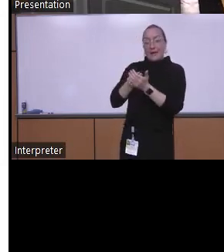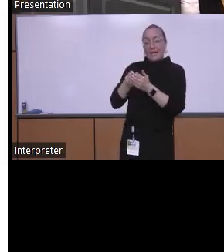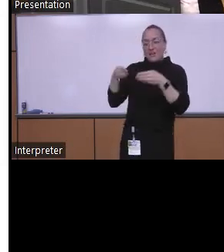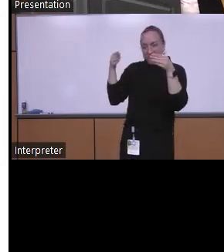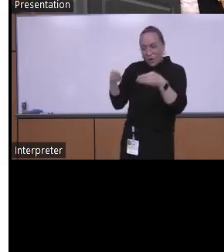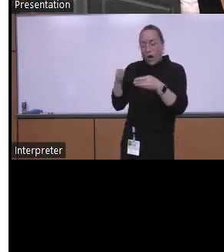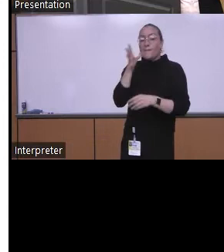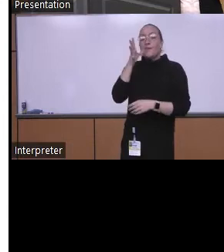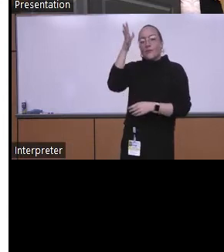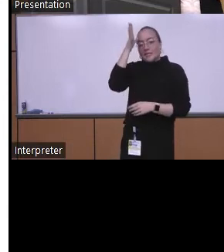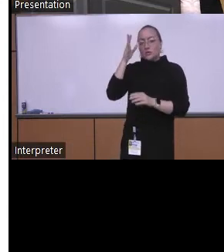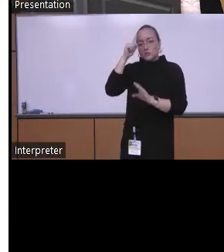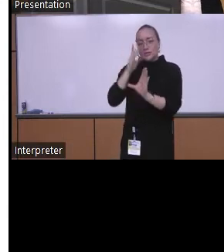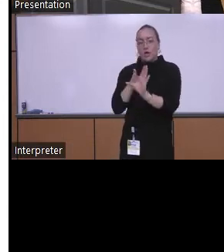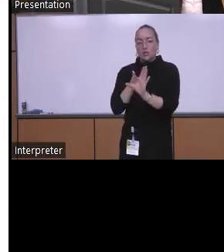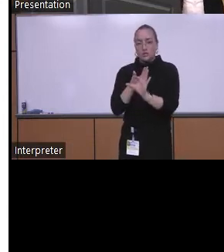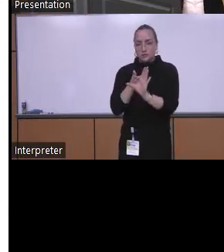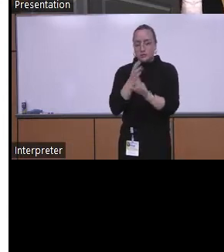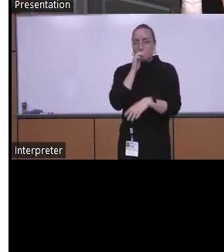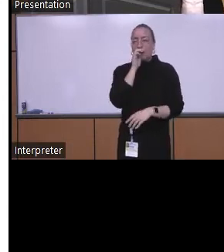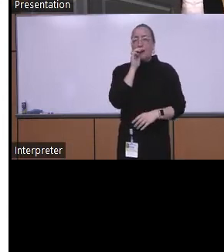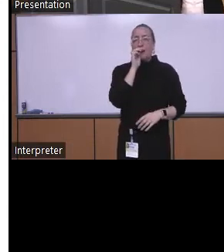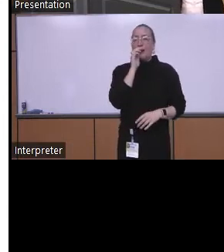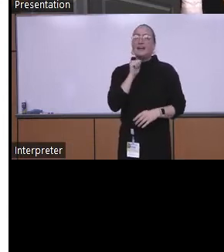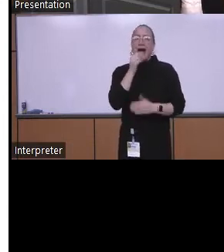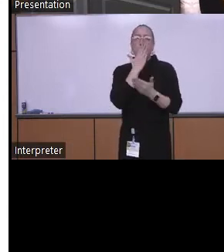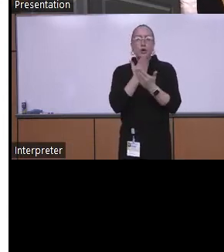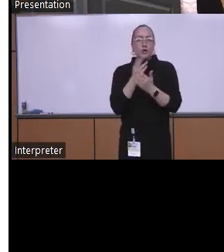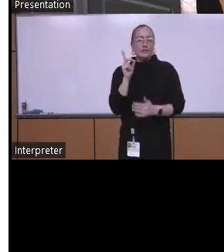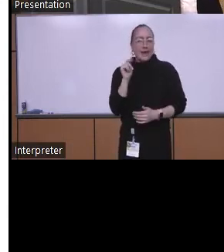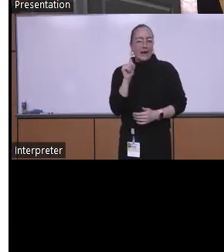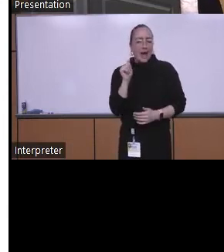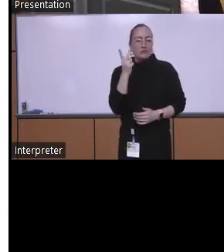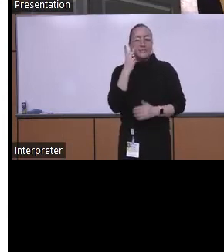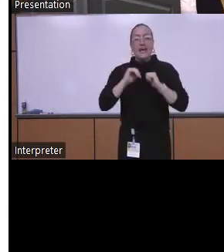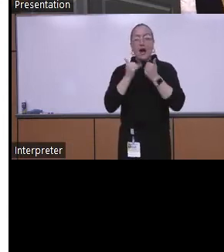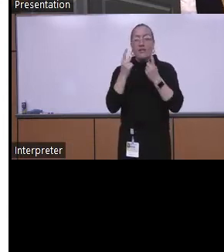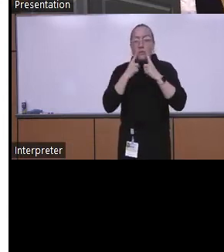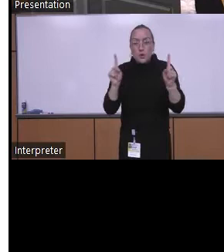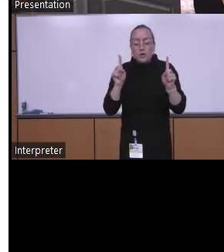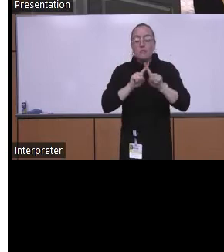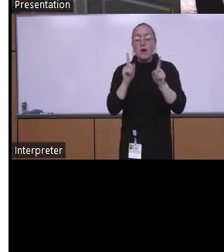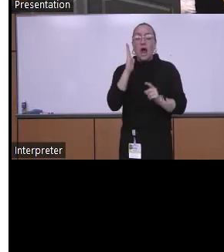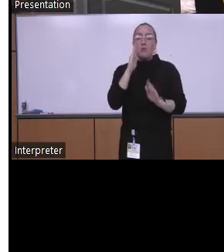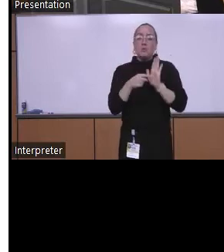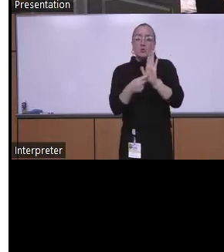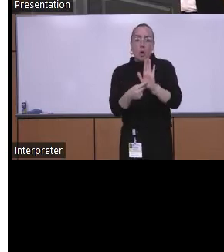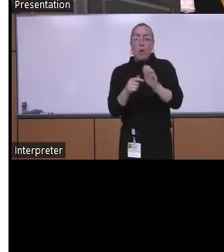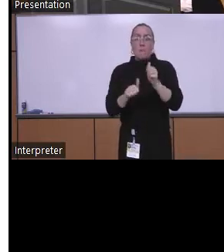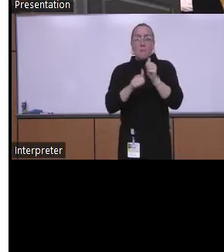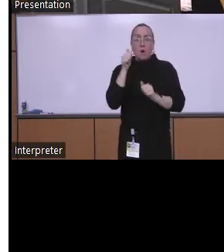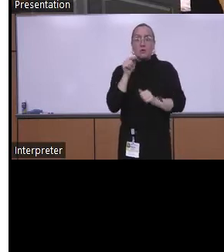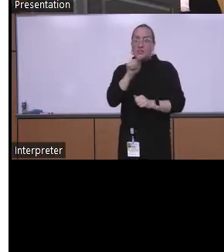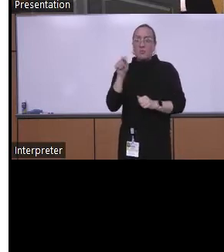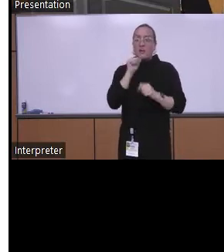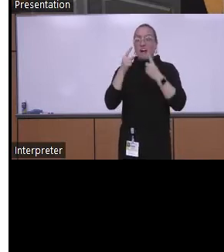parental psychology. And while there's not a lot of good data to say how these programs worked, I'm going to go on a limb here and say most of them were not